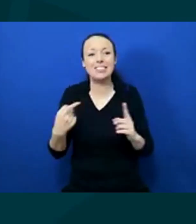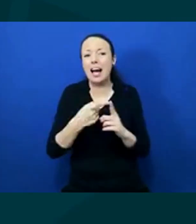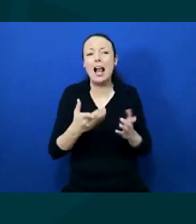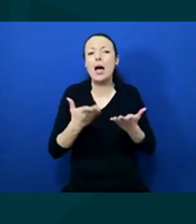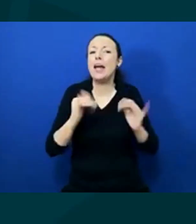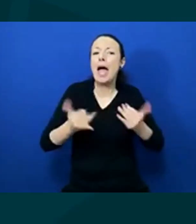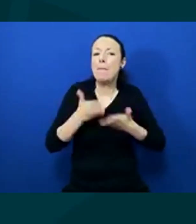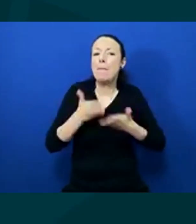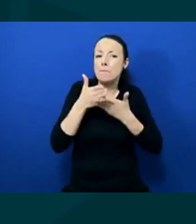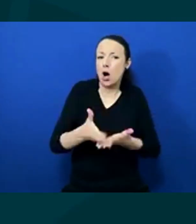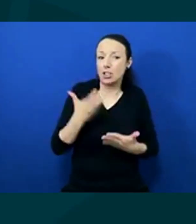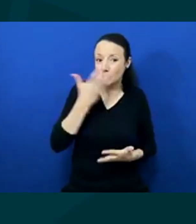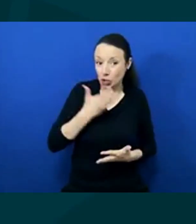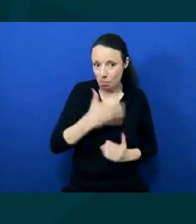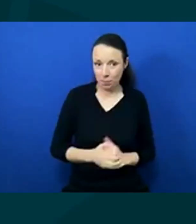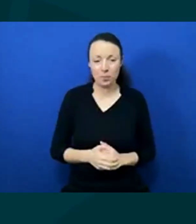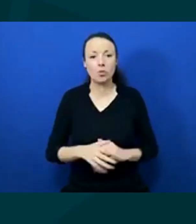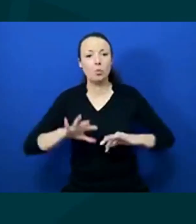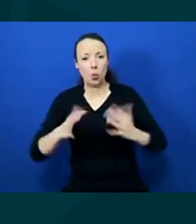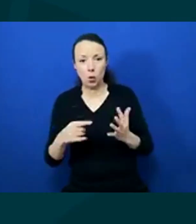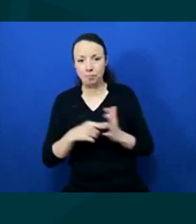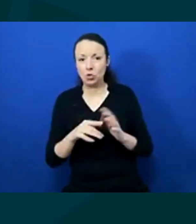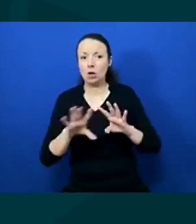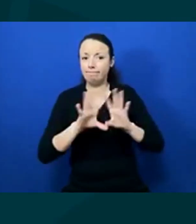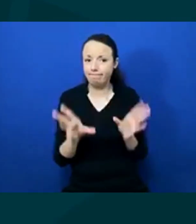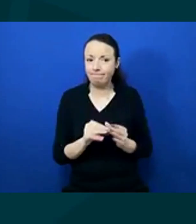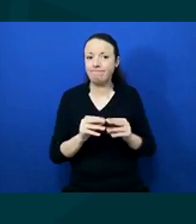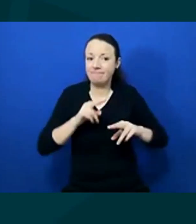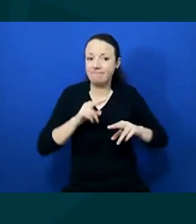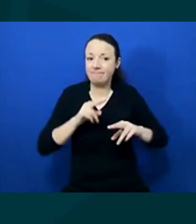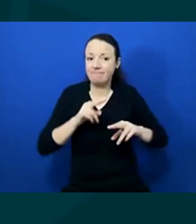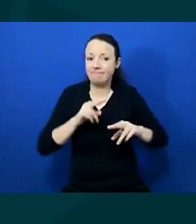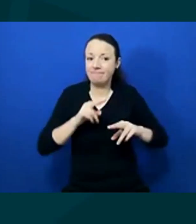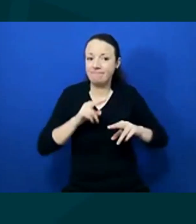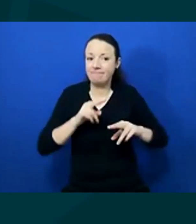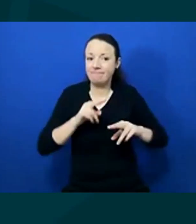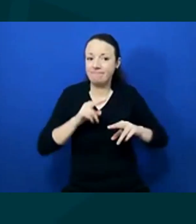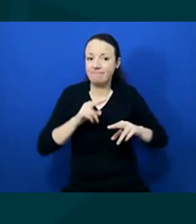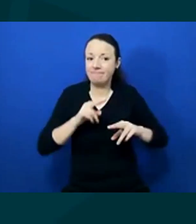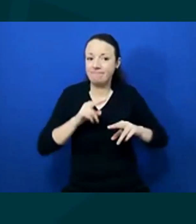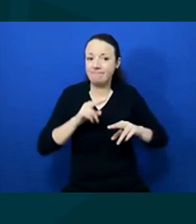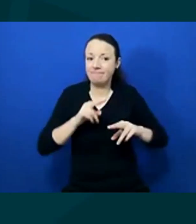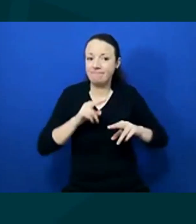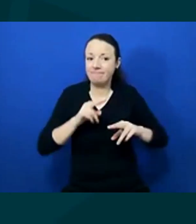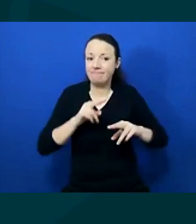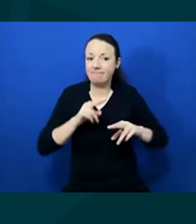That is a guide on tools that can be used against